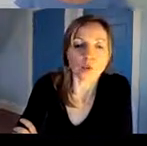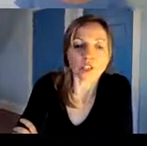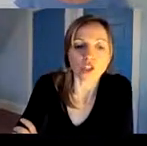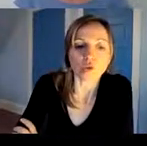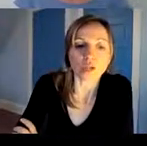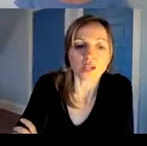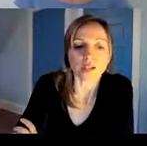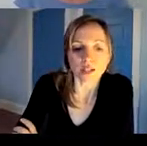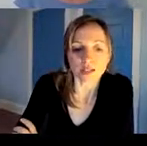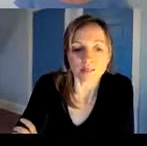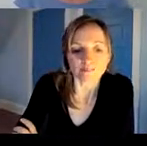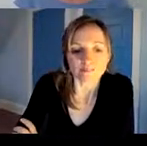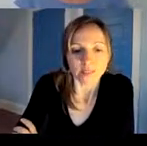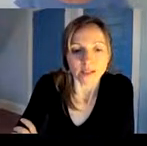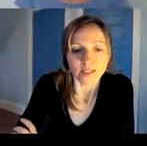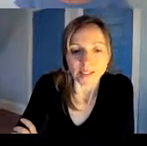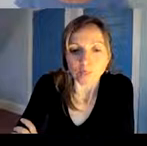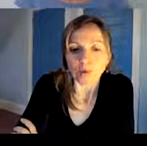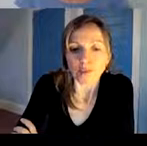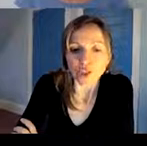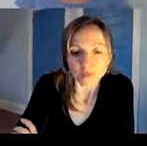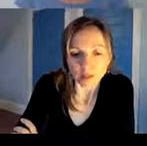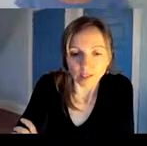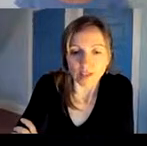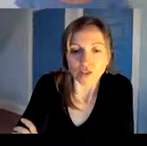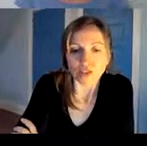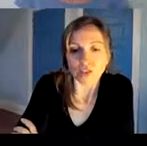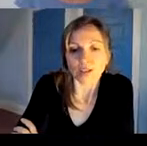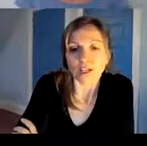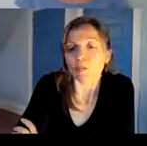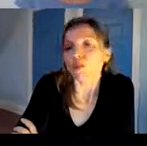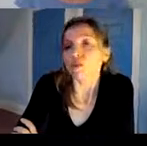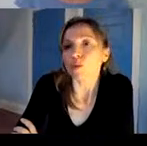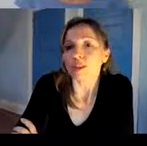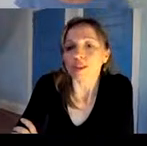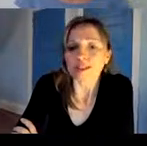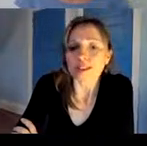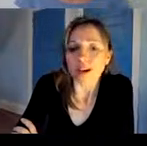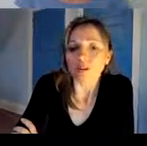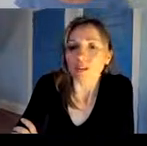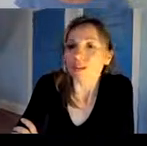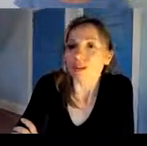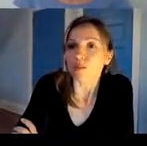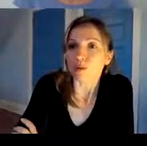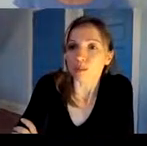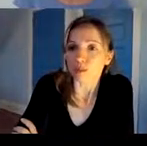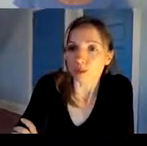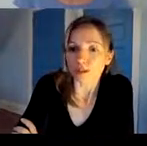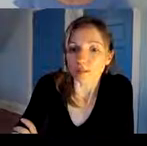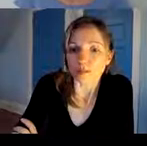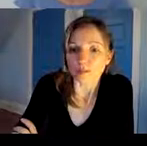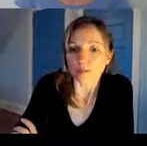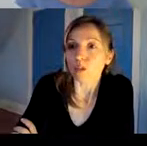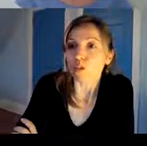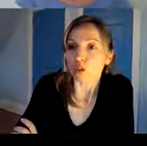contain 22 seeds. A dense population of garlic mustard can produce more than 60,000 seeds per meter